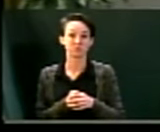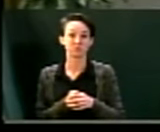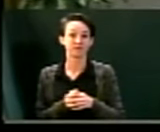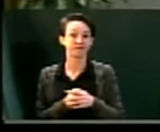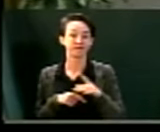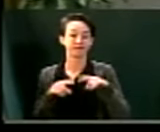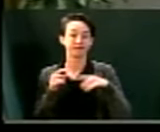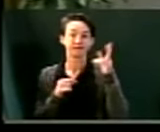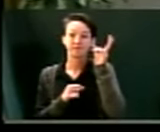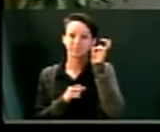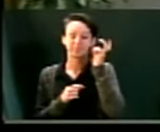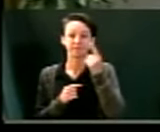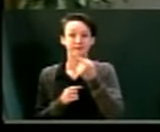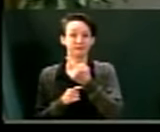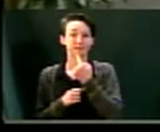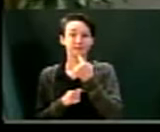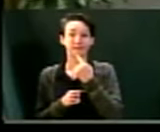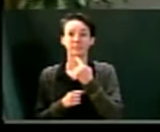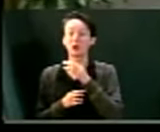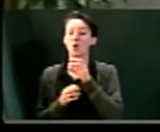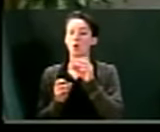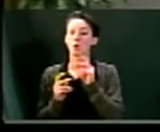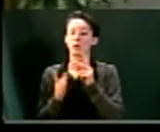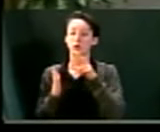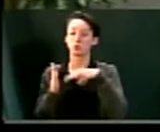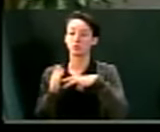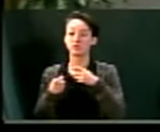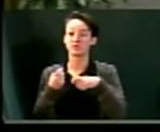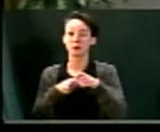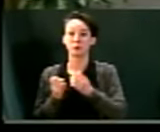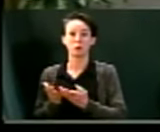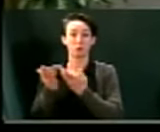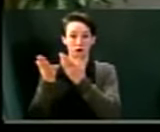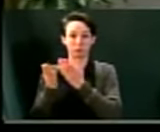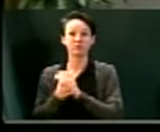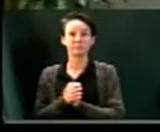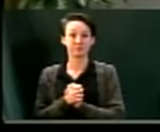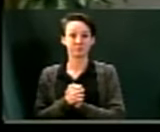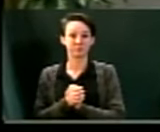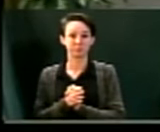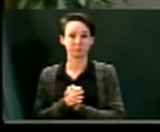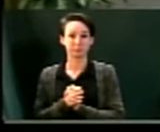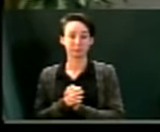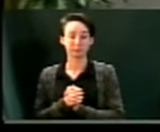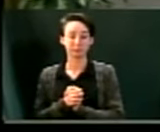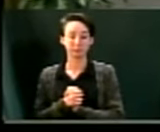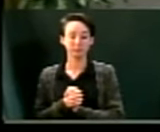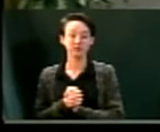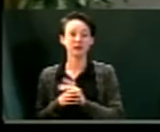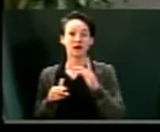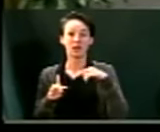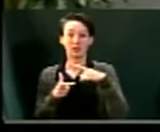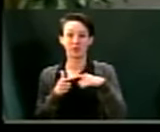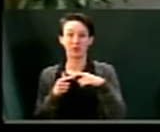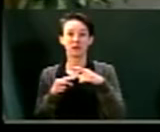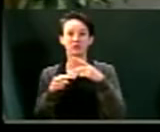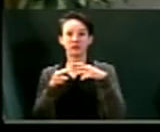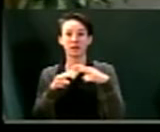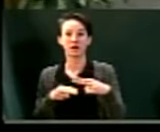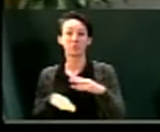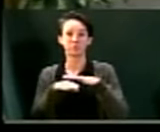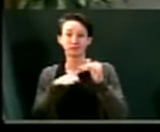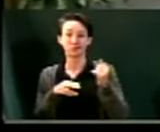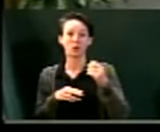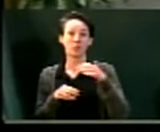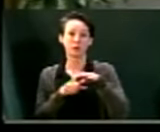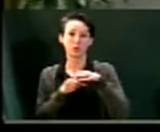Ms. Cotney, would you read the substitute motion made by Ms. Roundtree and seconded by Ms. Fugit, and then we'll do a roll call vote, starting with District